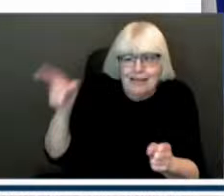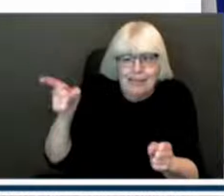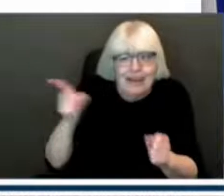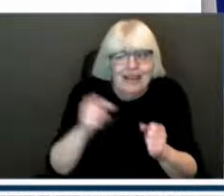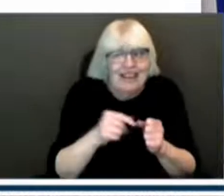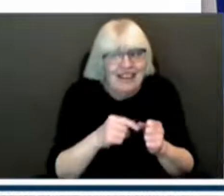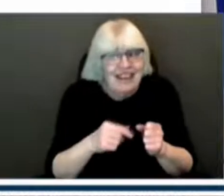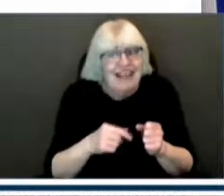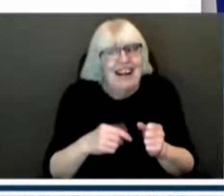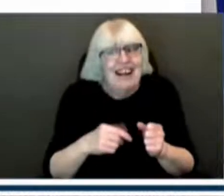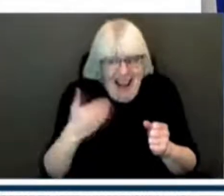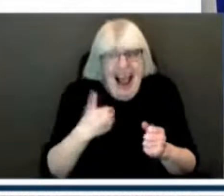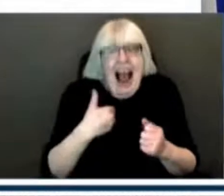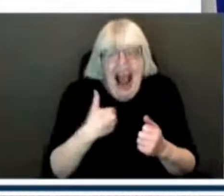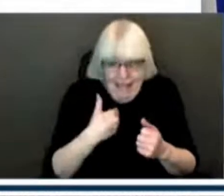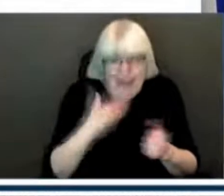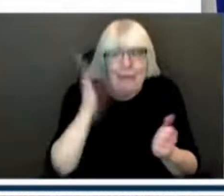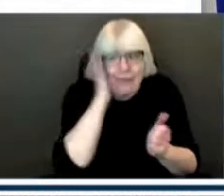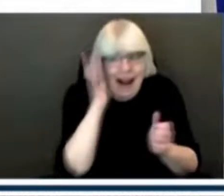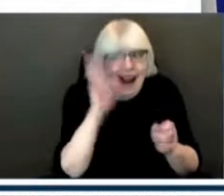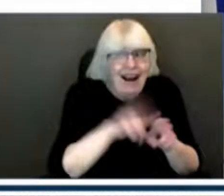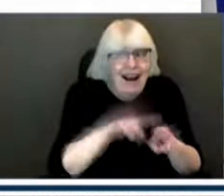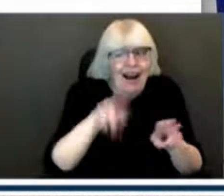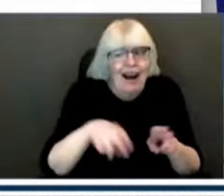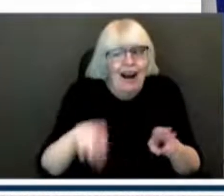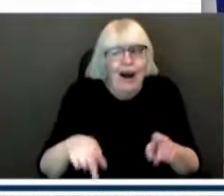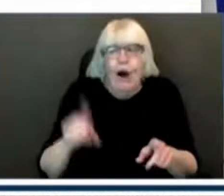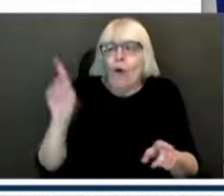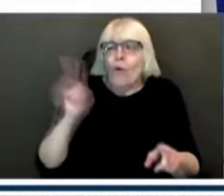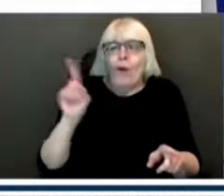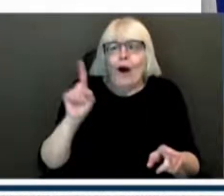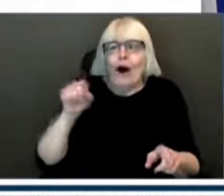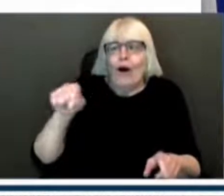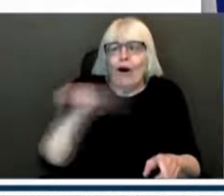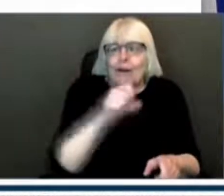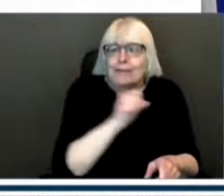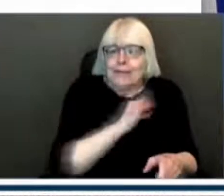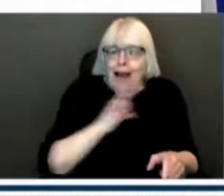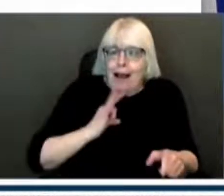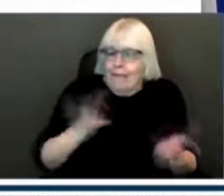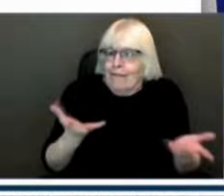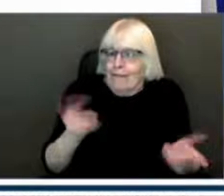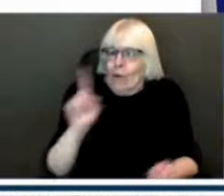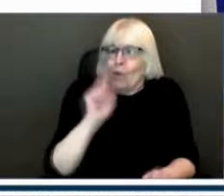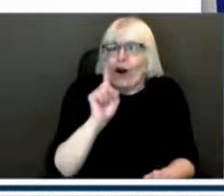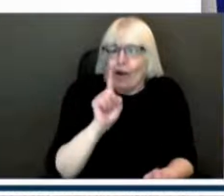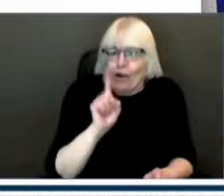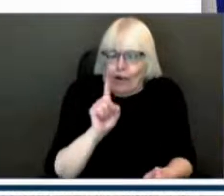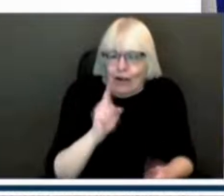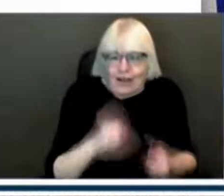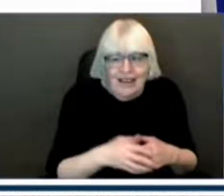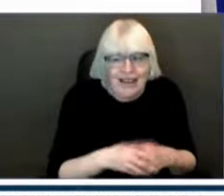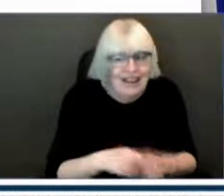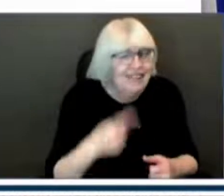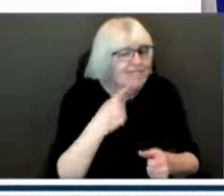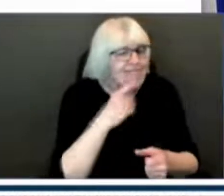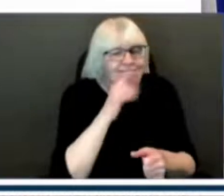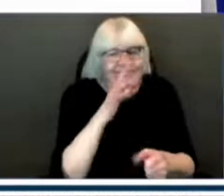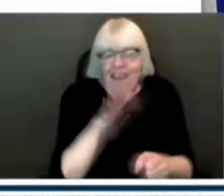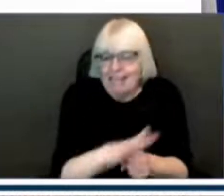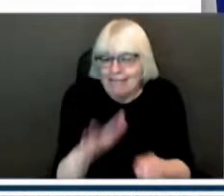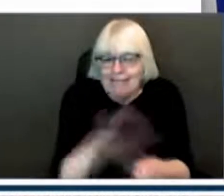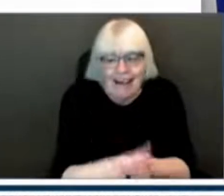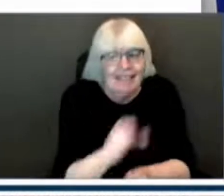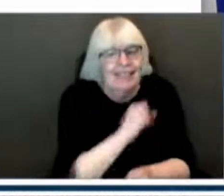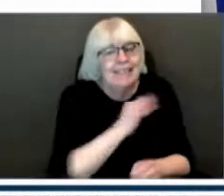So this is something that we can do. And the fact that they don't have enough staff is happening at the same